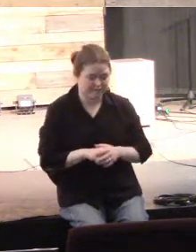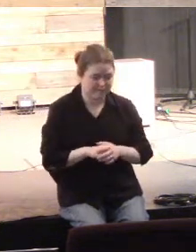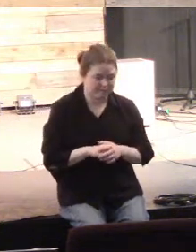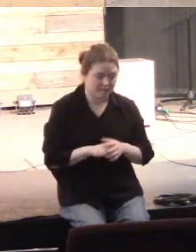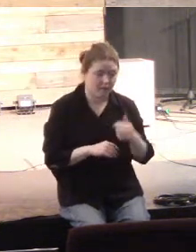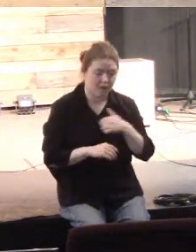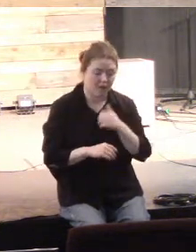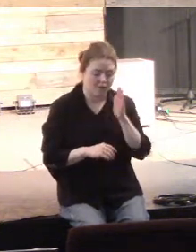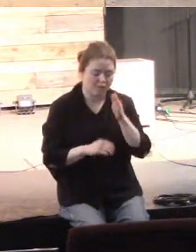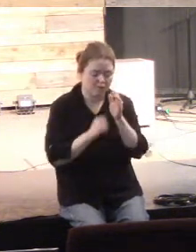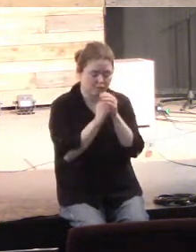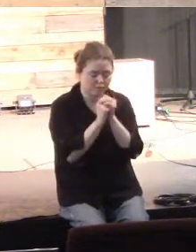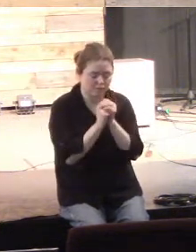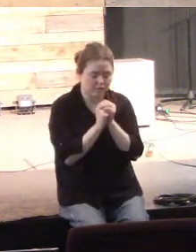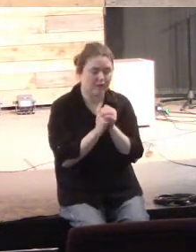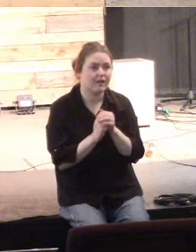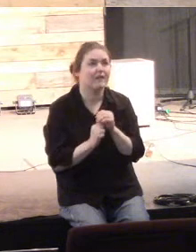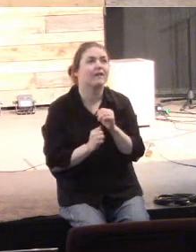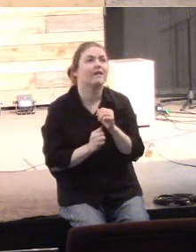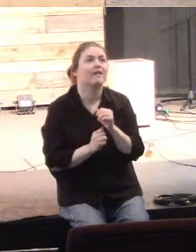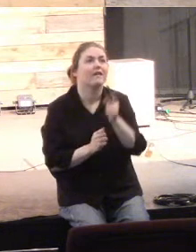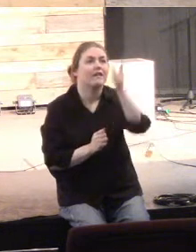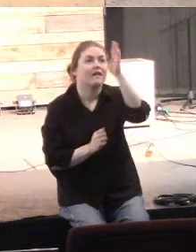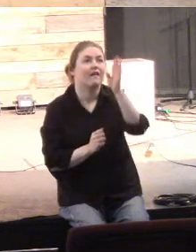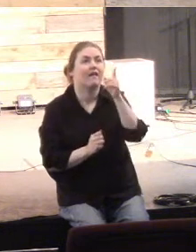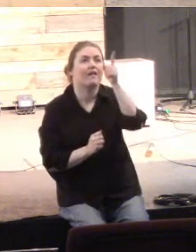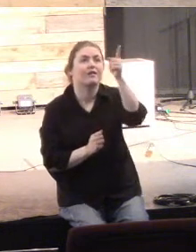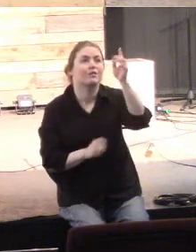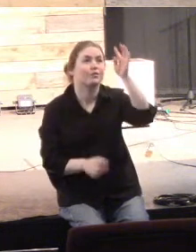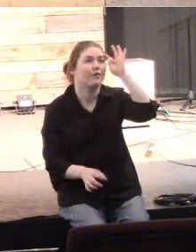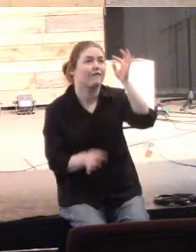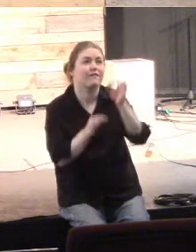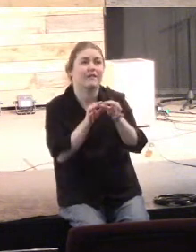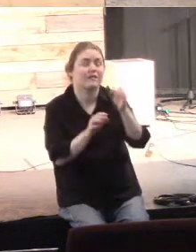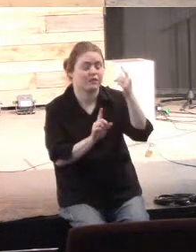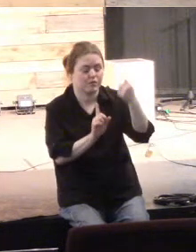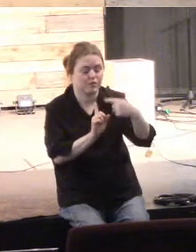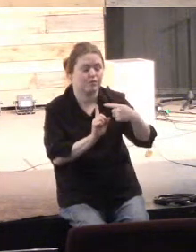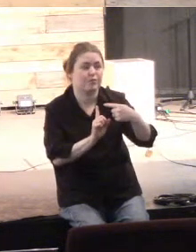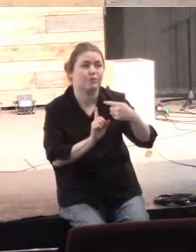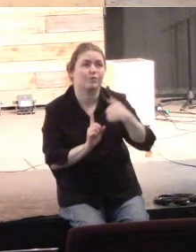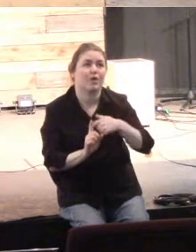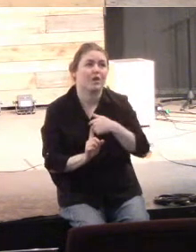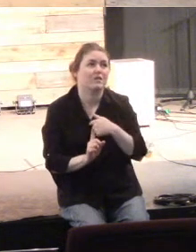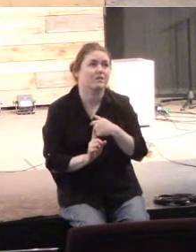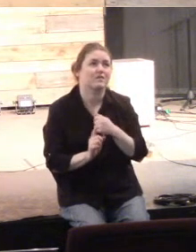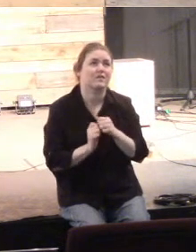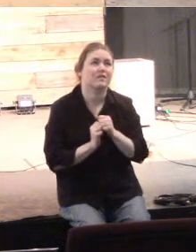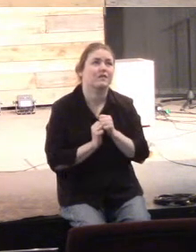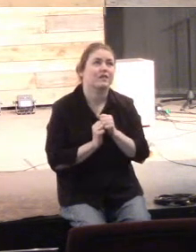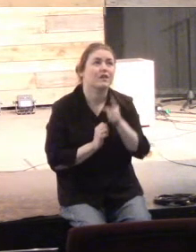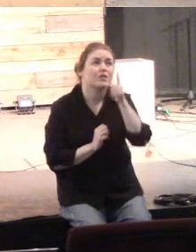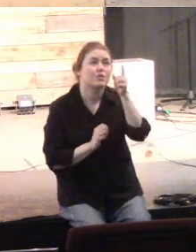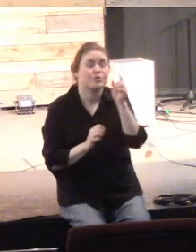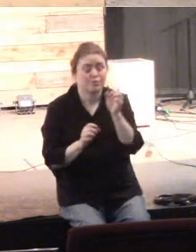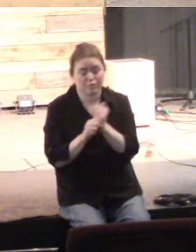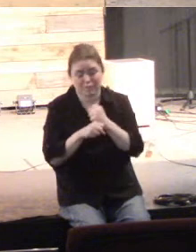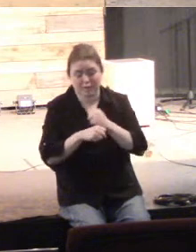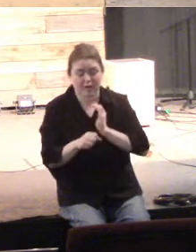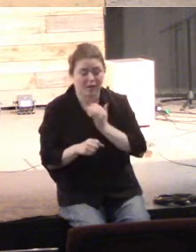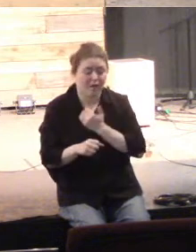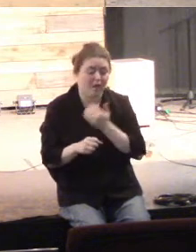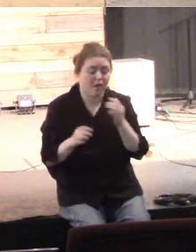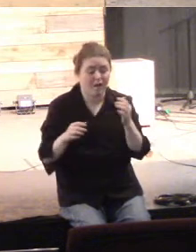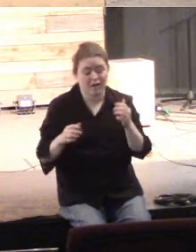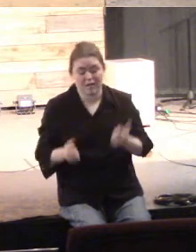God, you are the most faithful God to us. You give when we can't see. I mean, you've formed our lives and you've given us